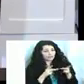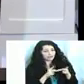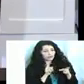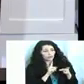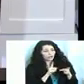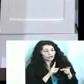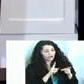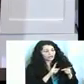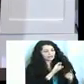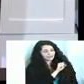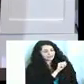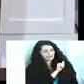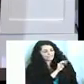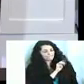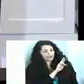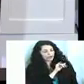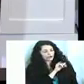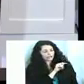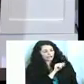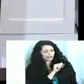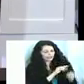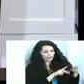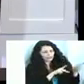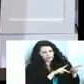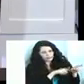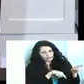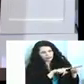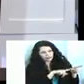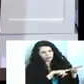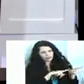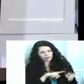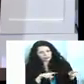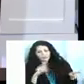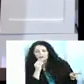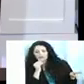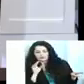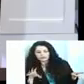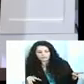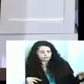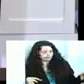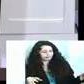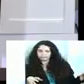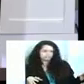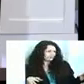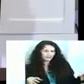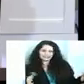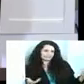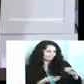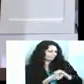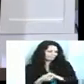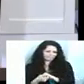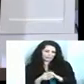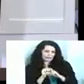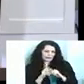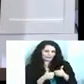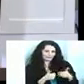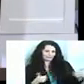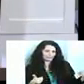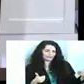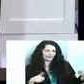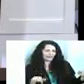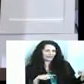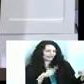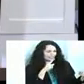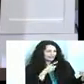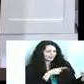live. And the Samaritans and the Jews did not get on well. They were a group of people who understood their